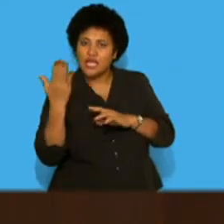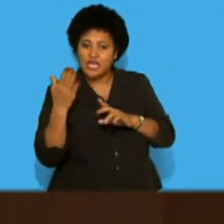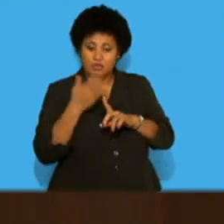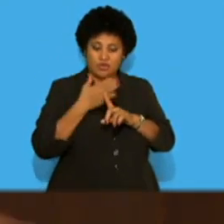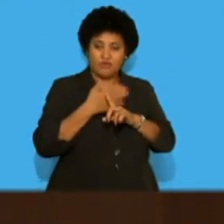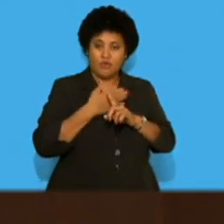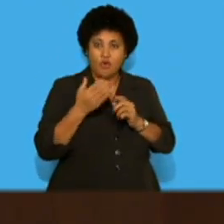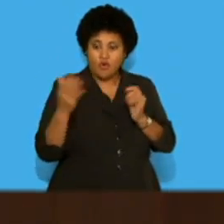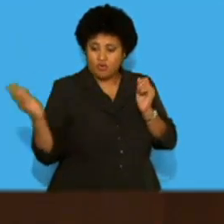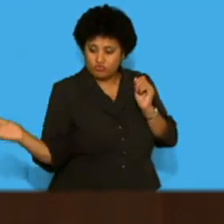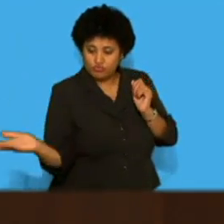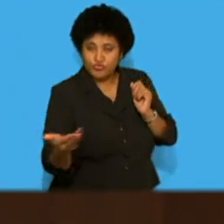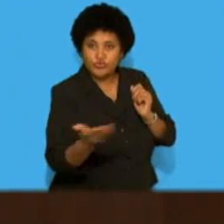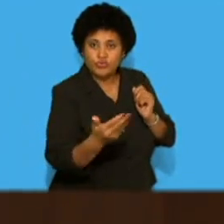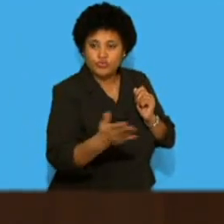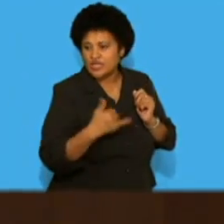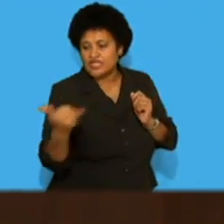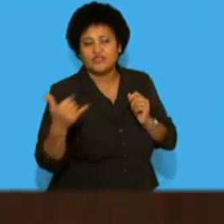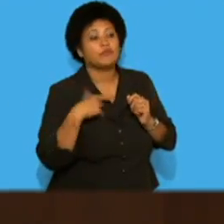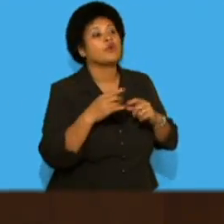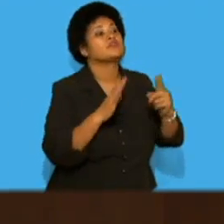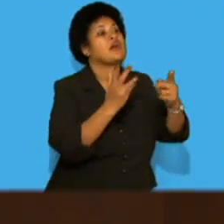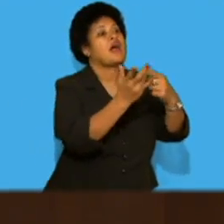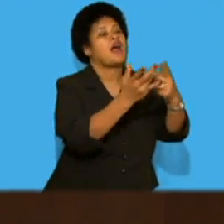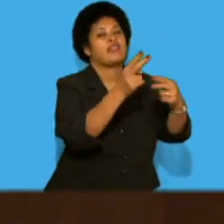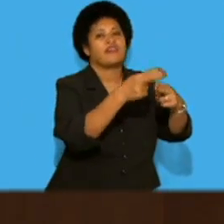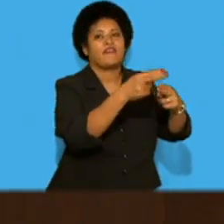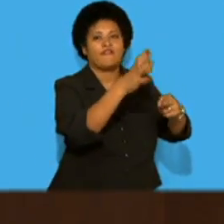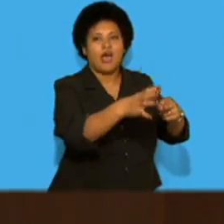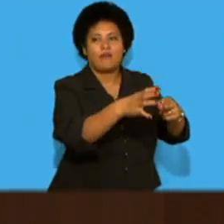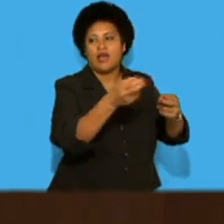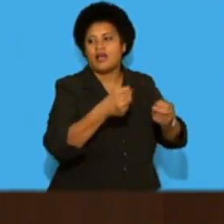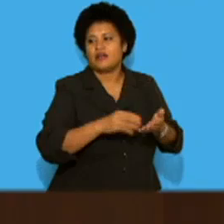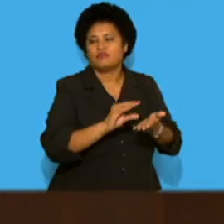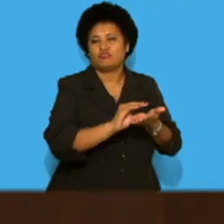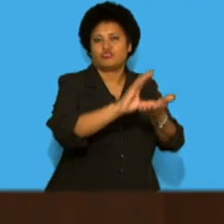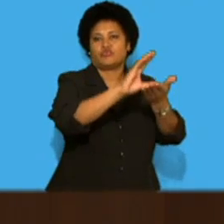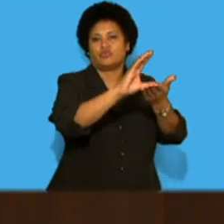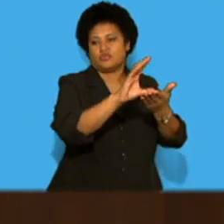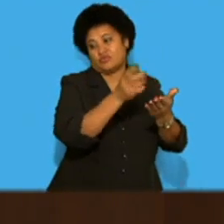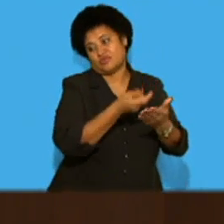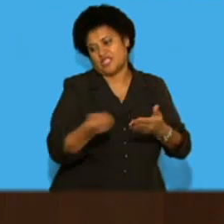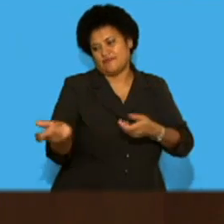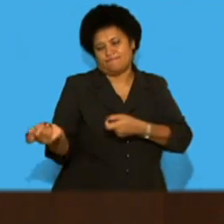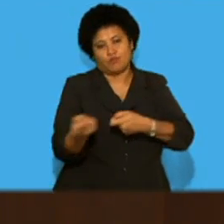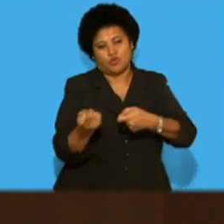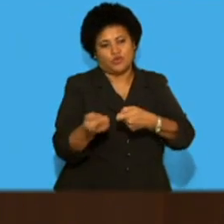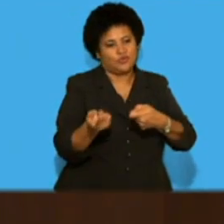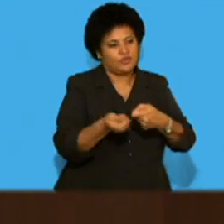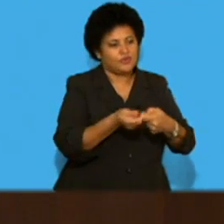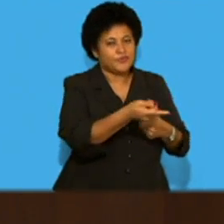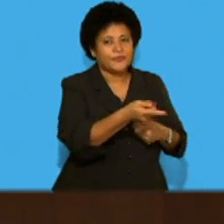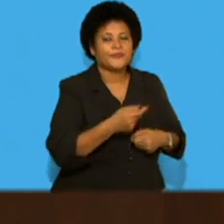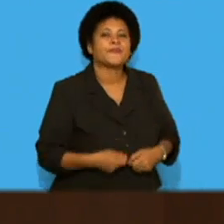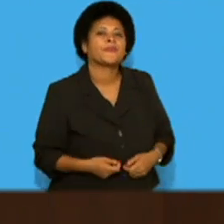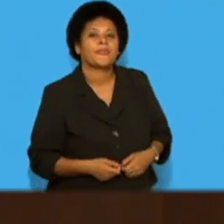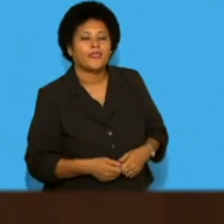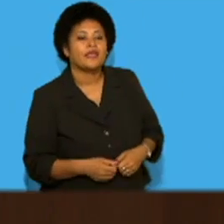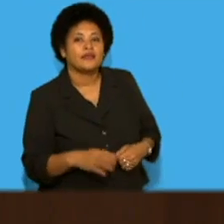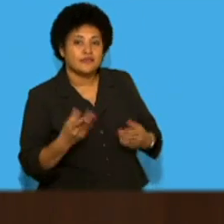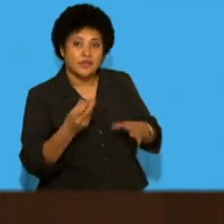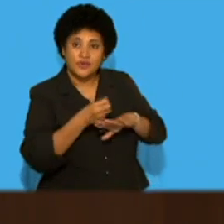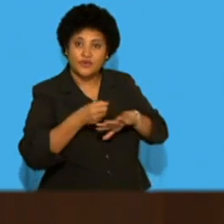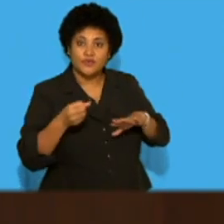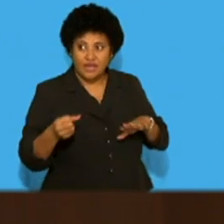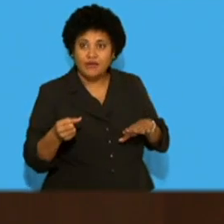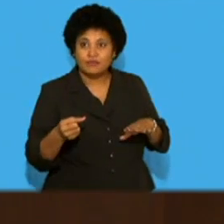leave because some other farmer has offered them a higher rate, because everybody's desperate to cut their cane. Government, Madam Speaker, found